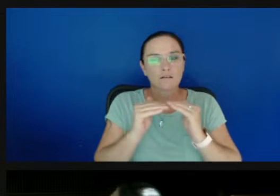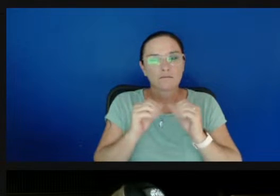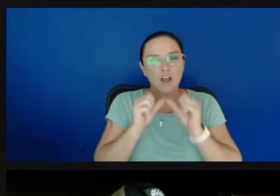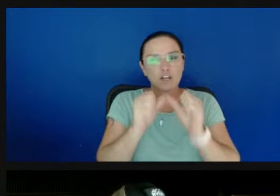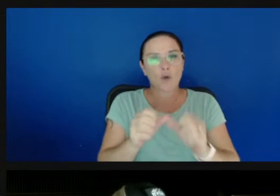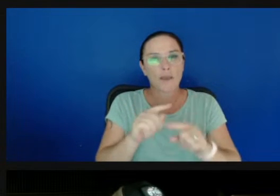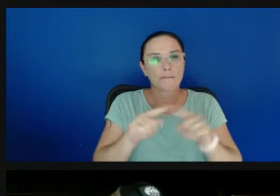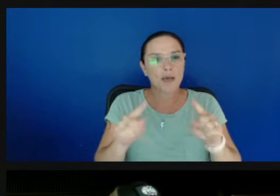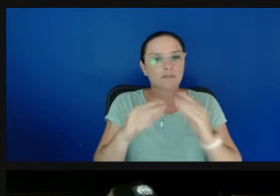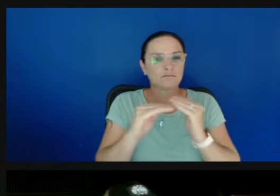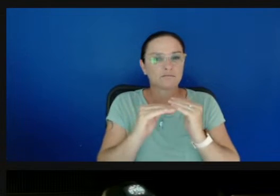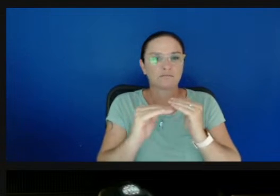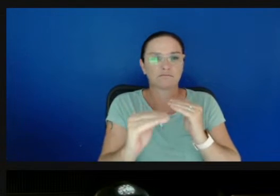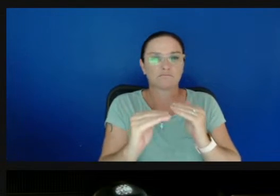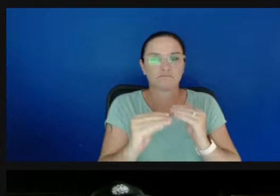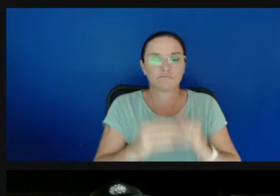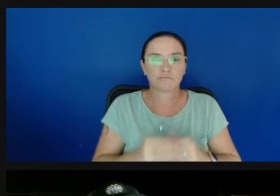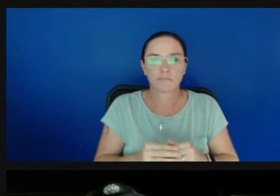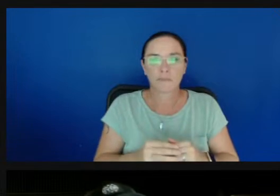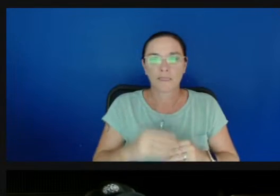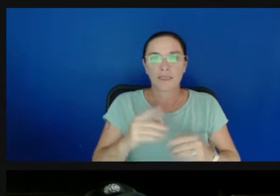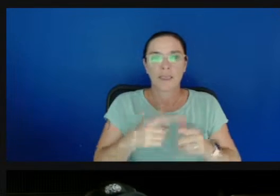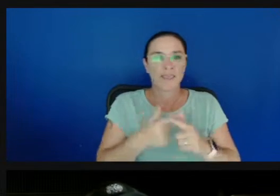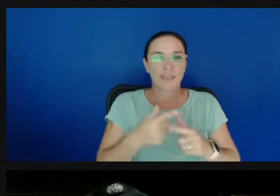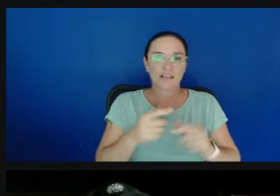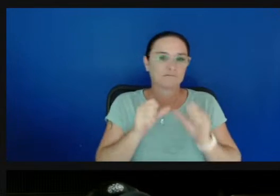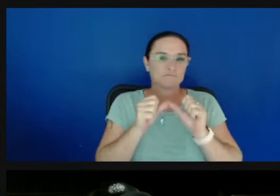pretty steady down at the Pahala depths.